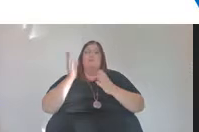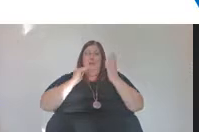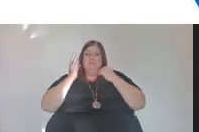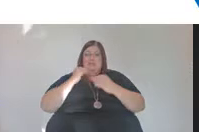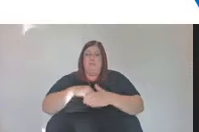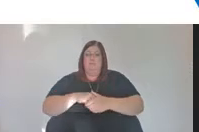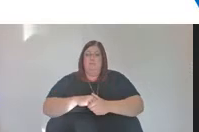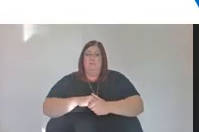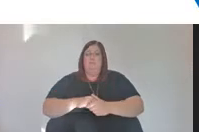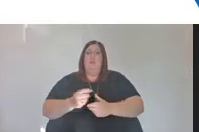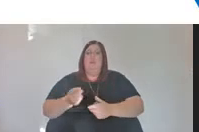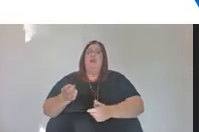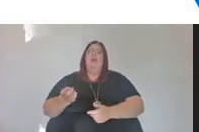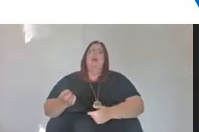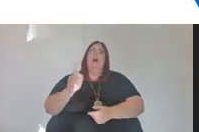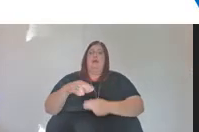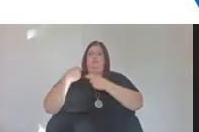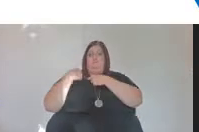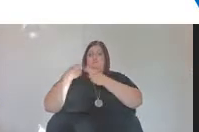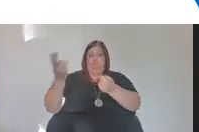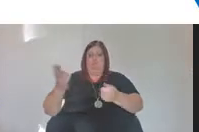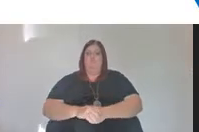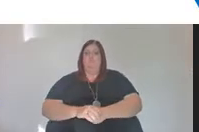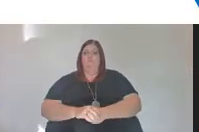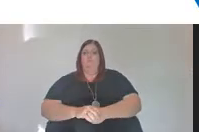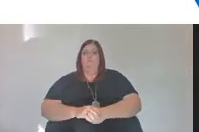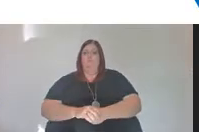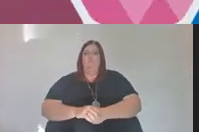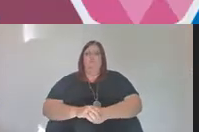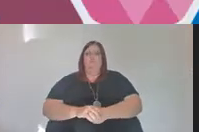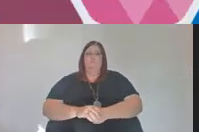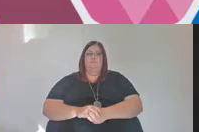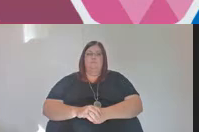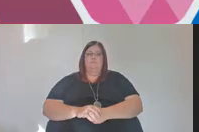and I'll hand over.